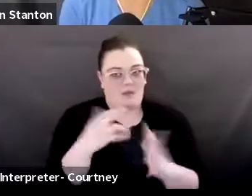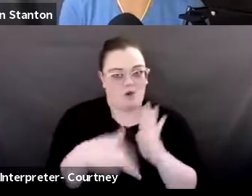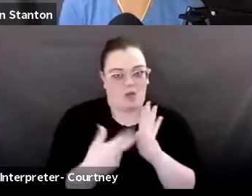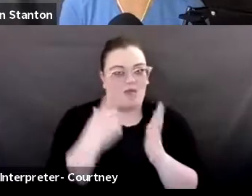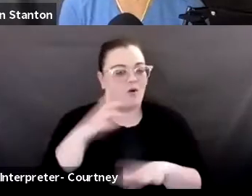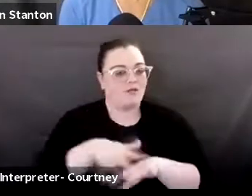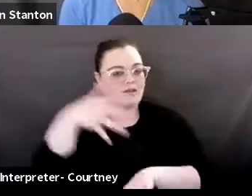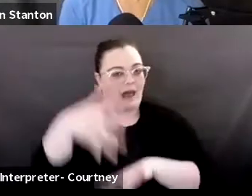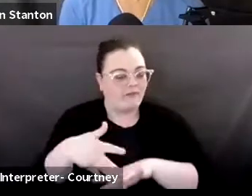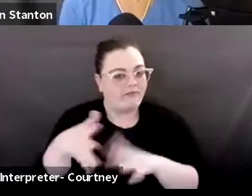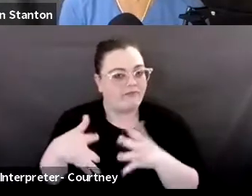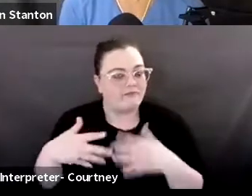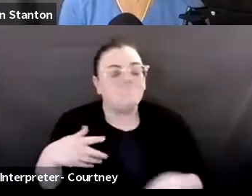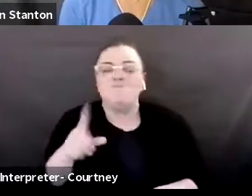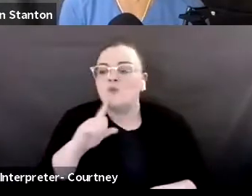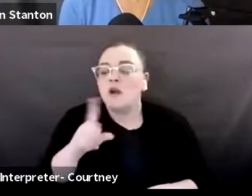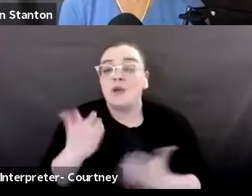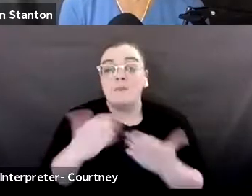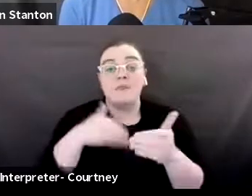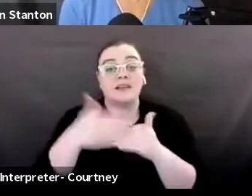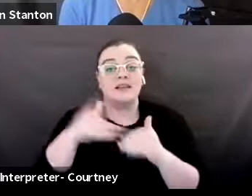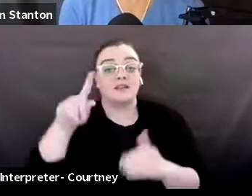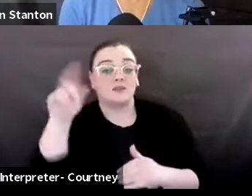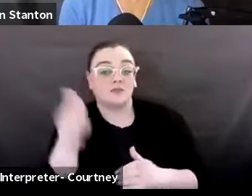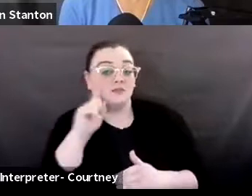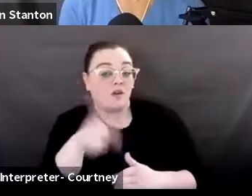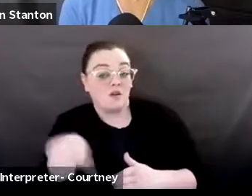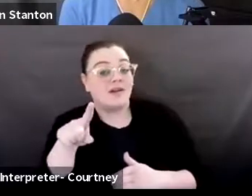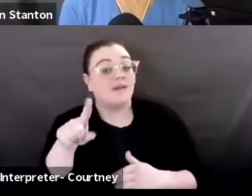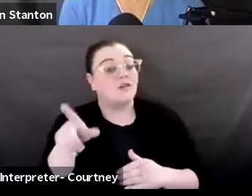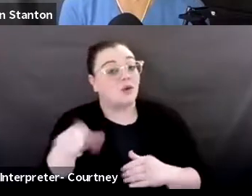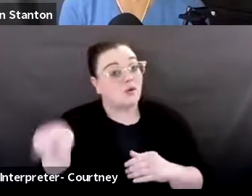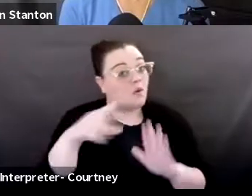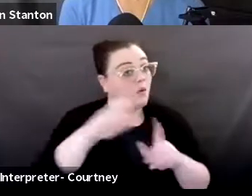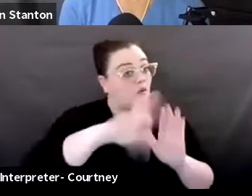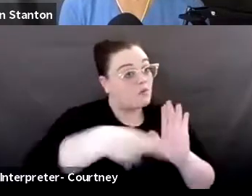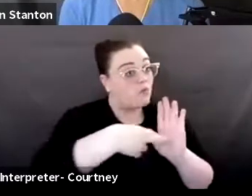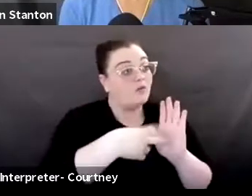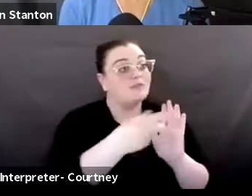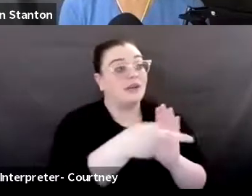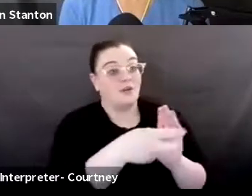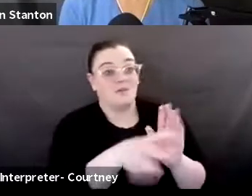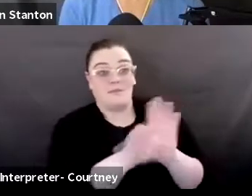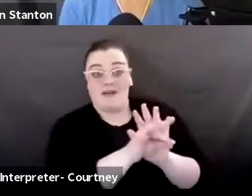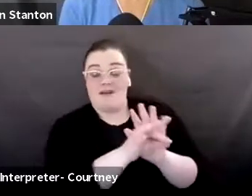next question, and this is for everyone, including you, Renee. Out of the roles that you've been cast in, or the roles that you've cast,